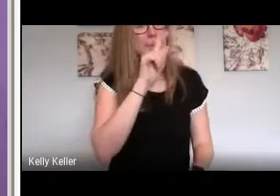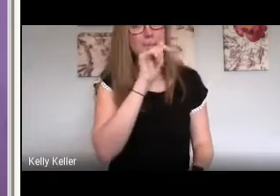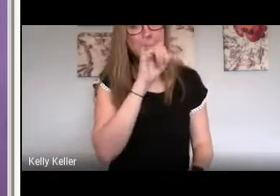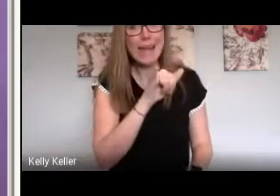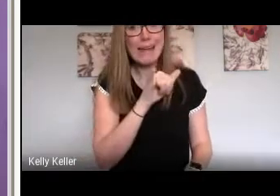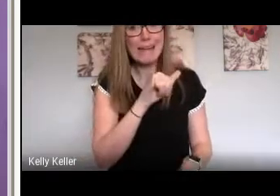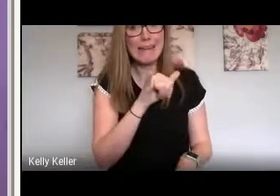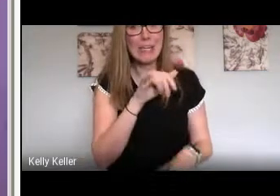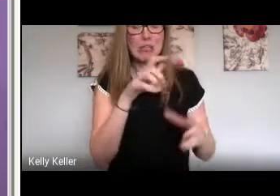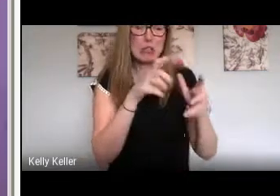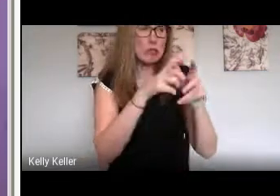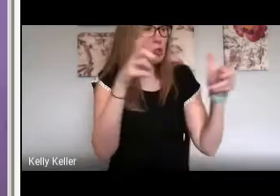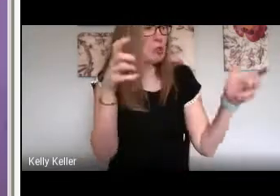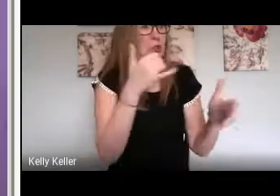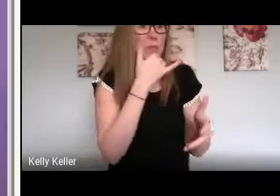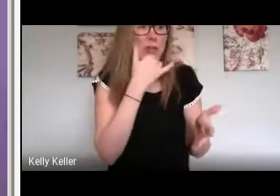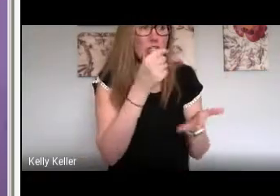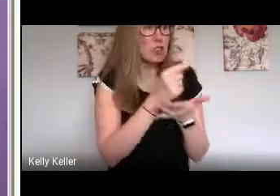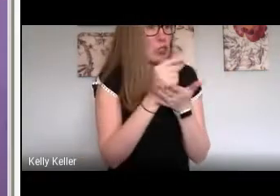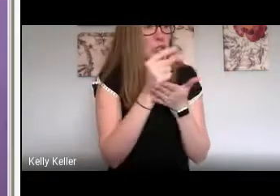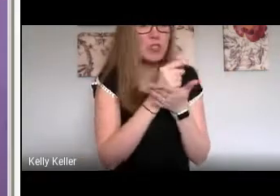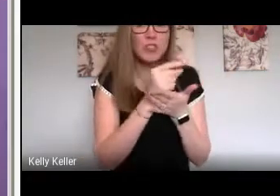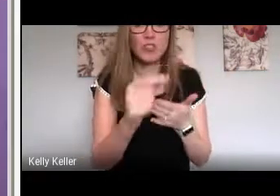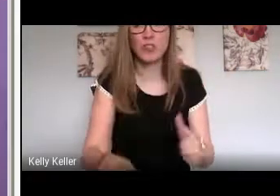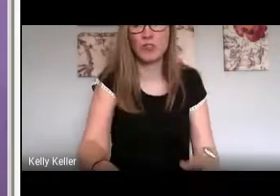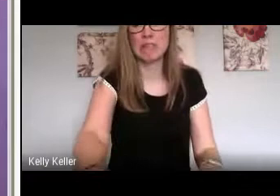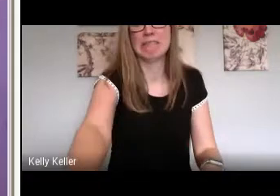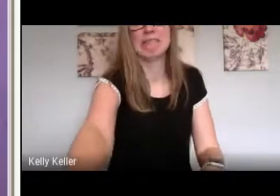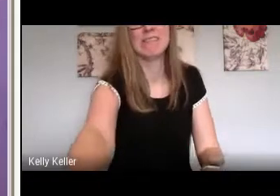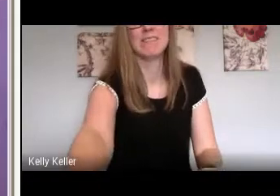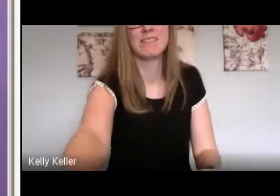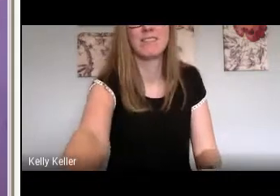Maddie too much glue